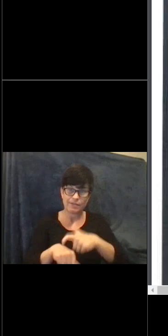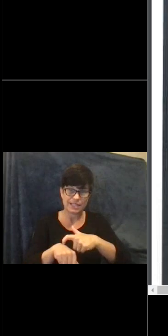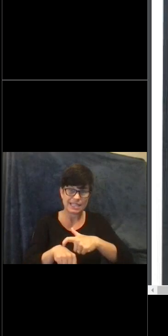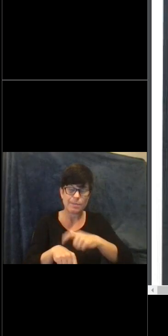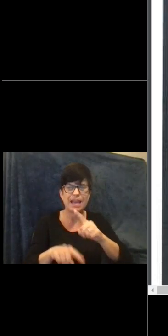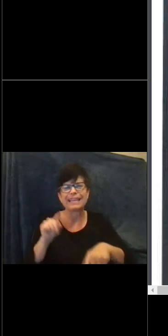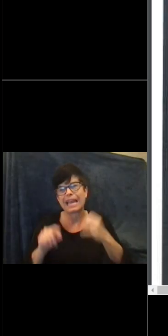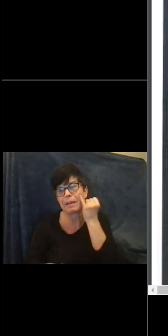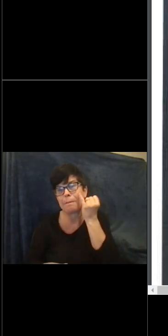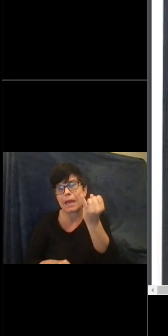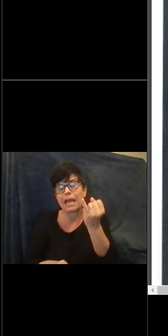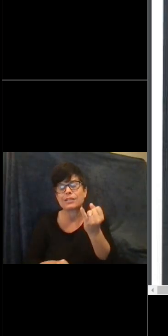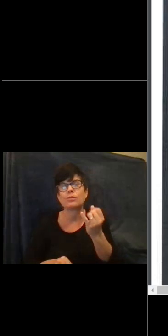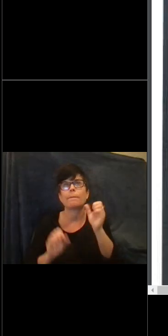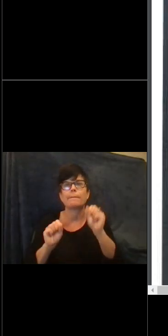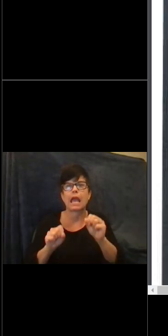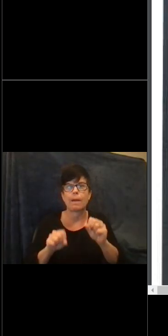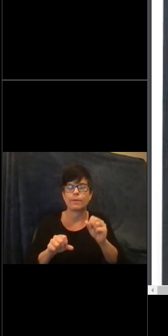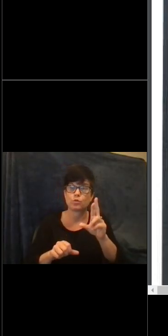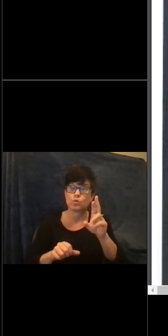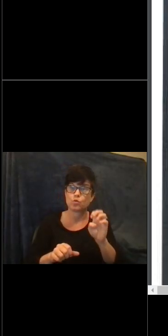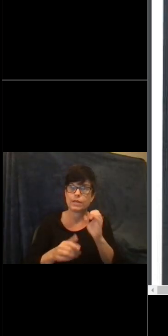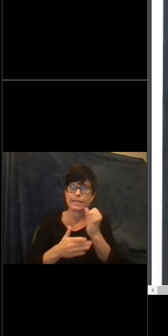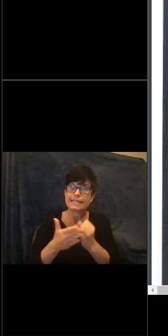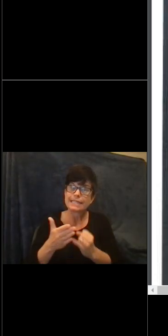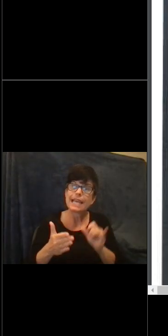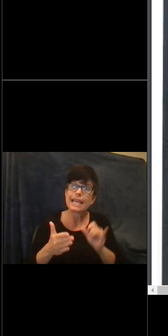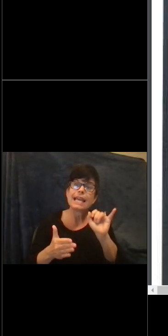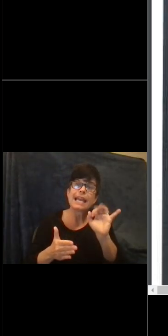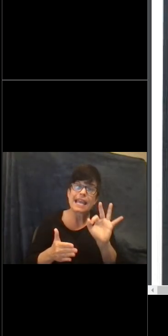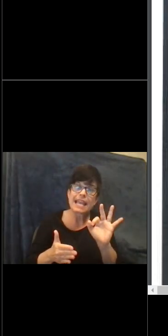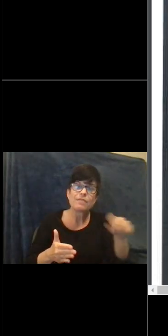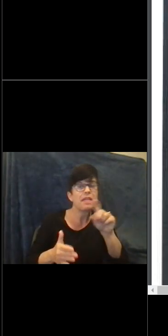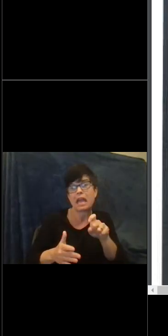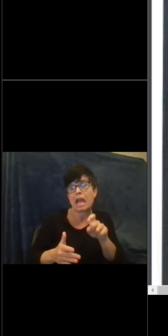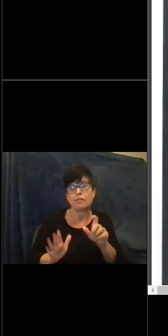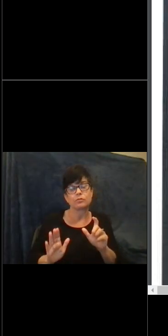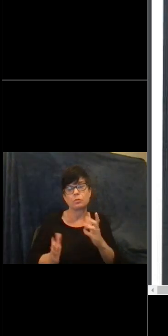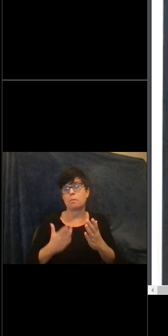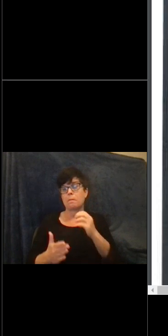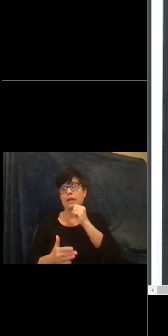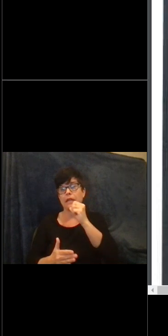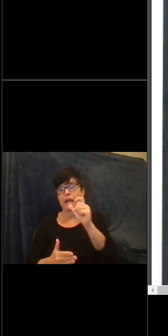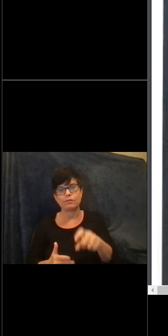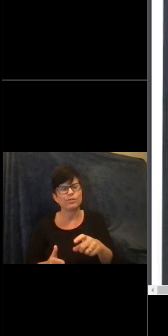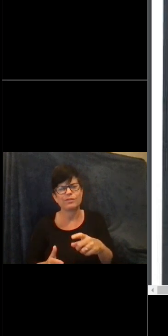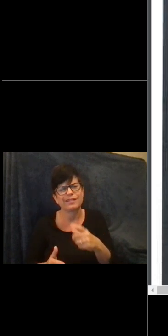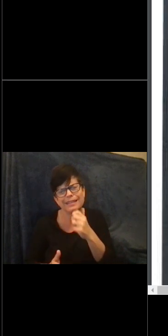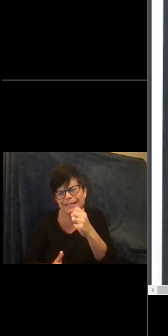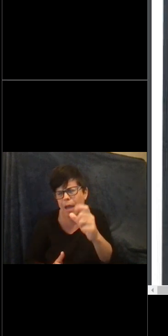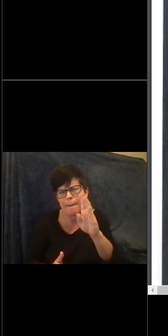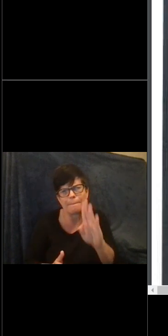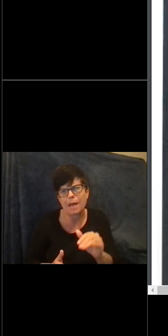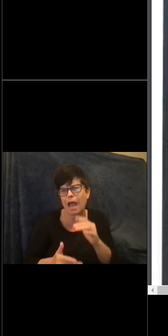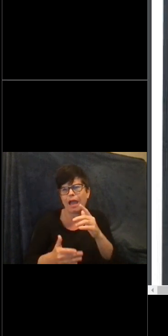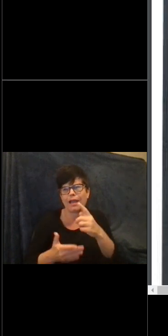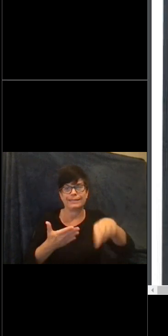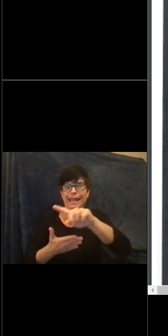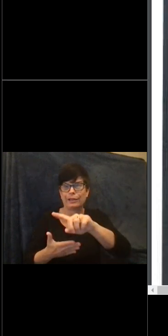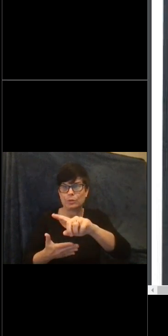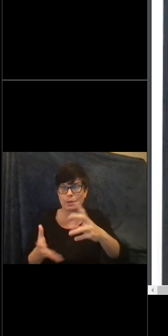them being able to redesign. That's if they have to by next meeting. I don't think that's practical or